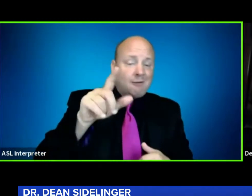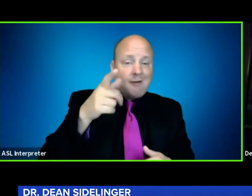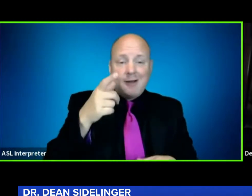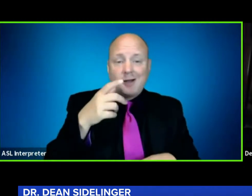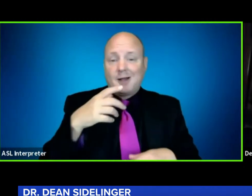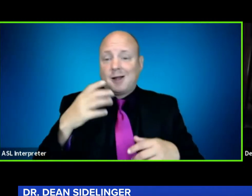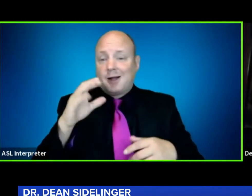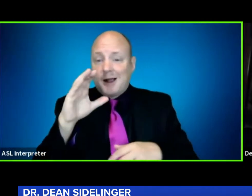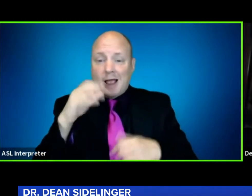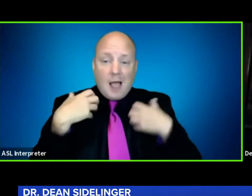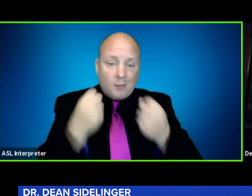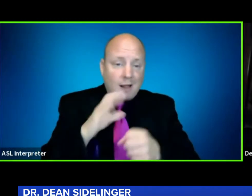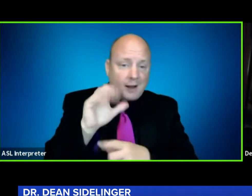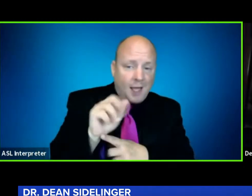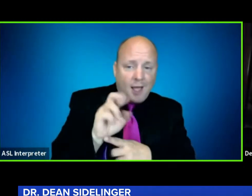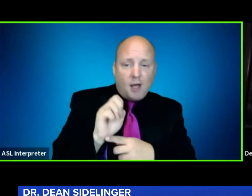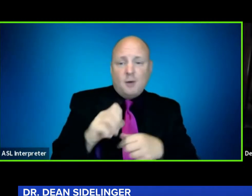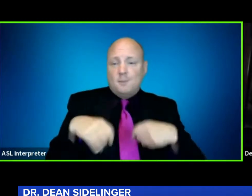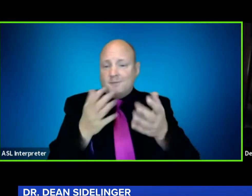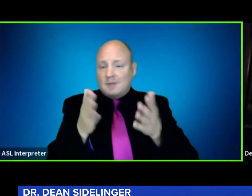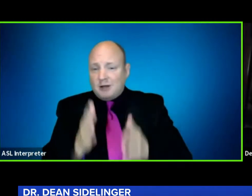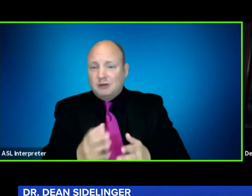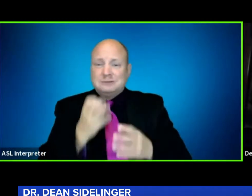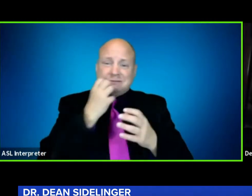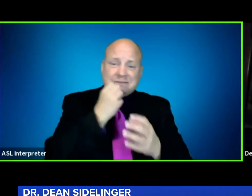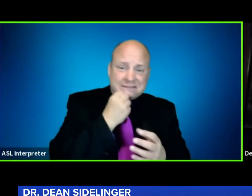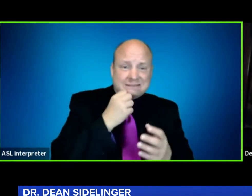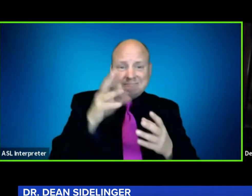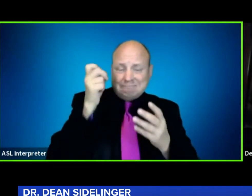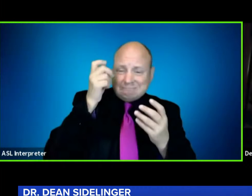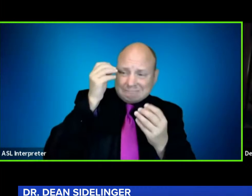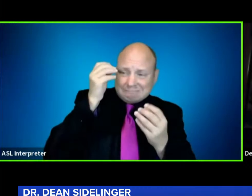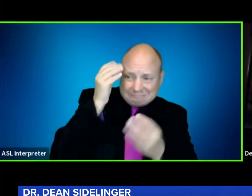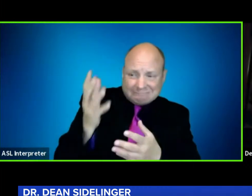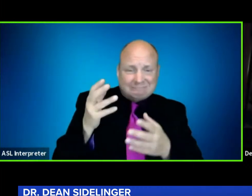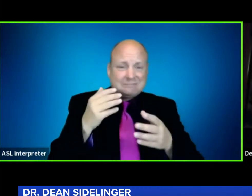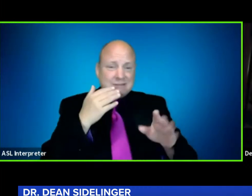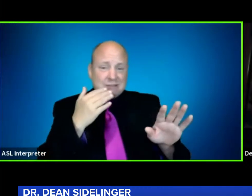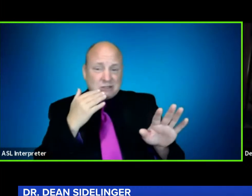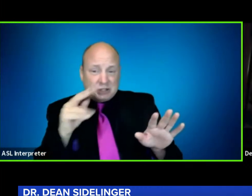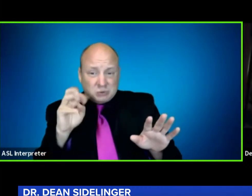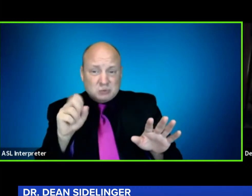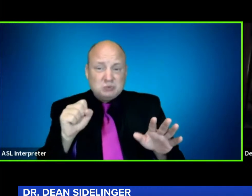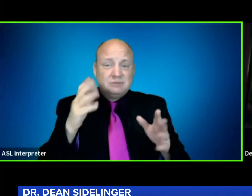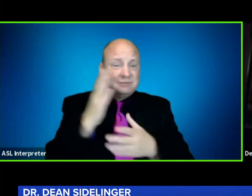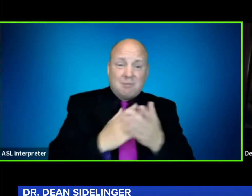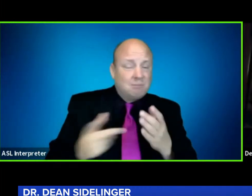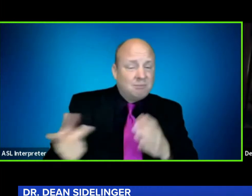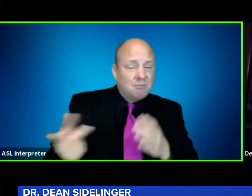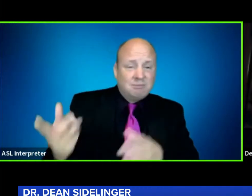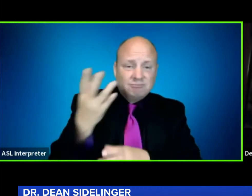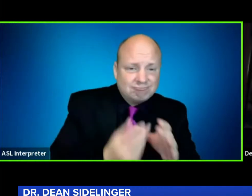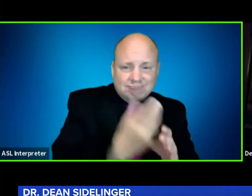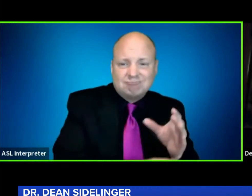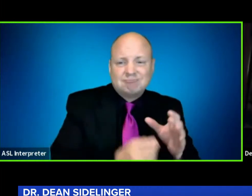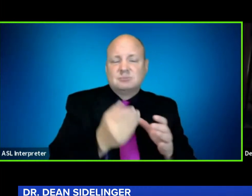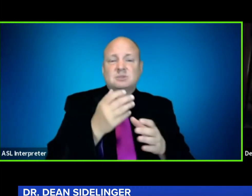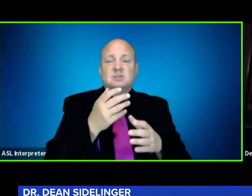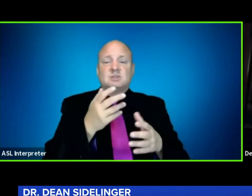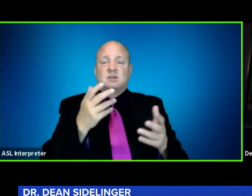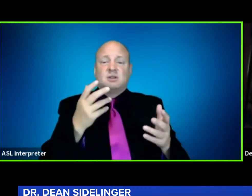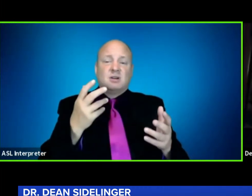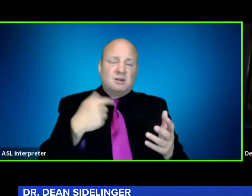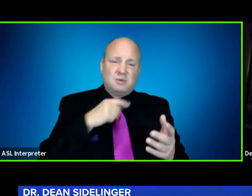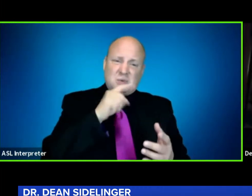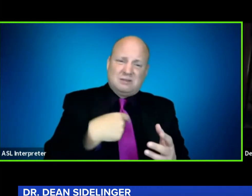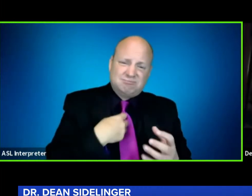for good news. They may have died, with loved ones gathering to share their favorite stories and coming to the realization that they may